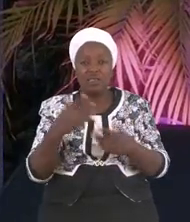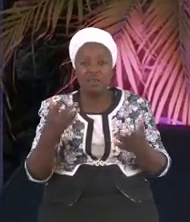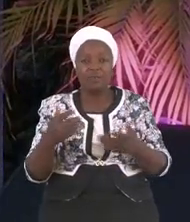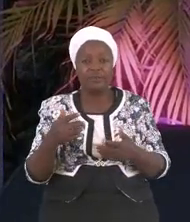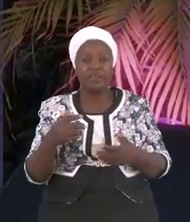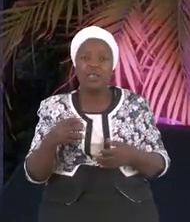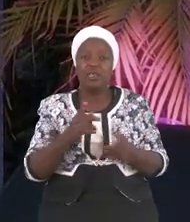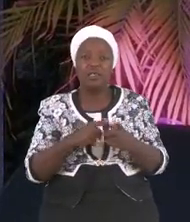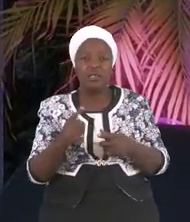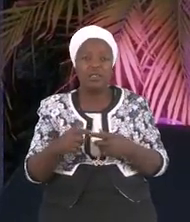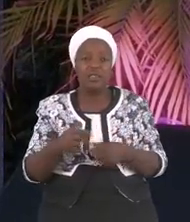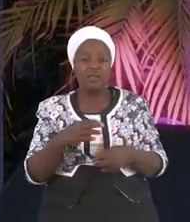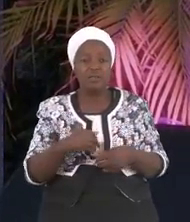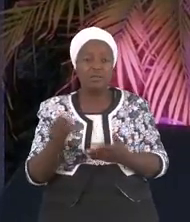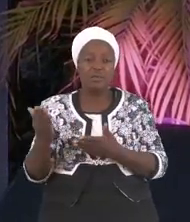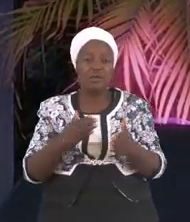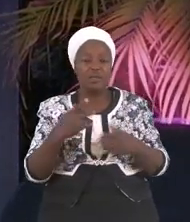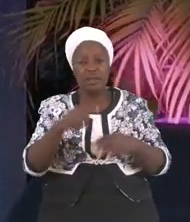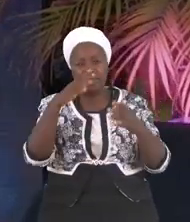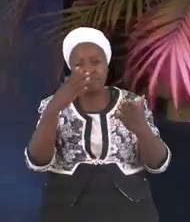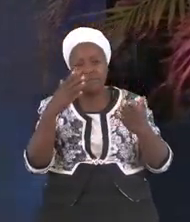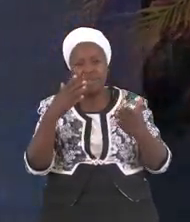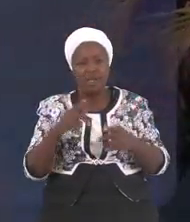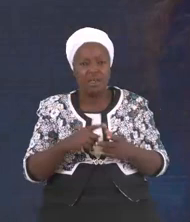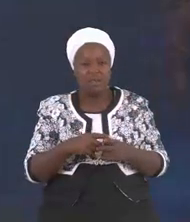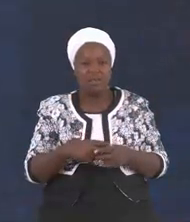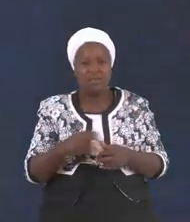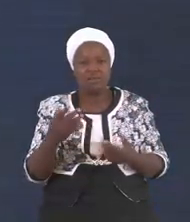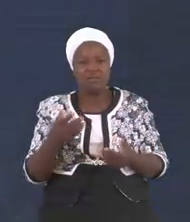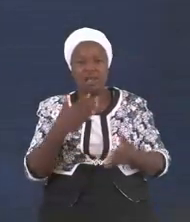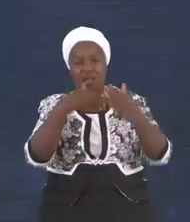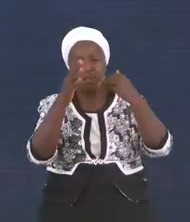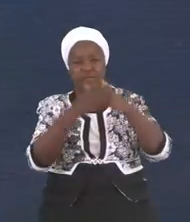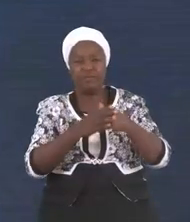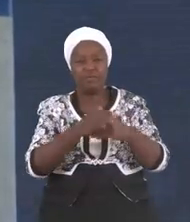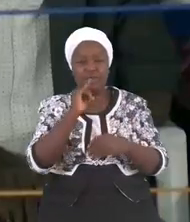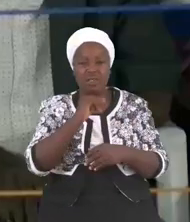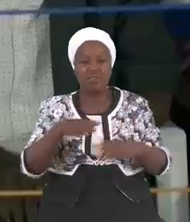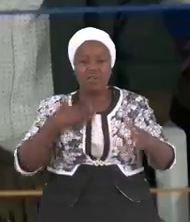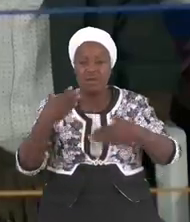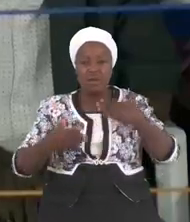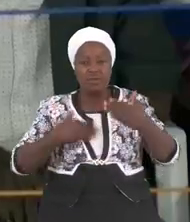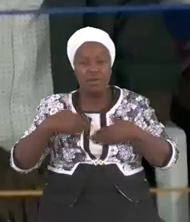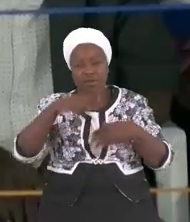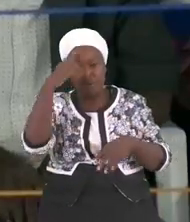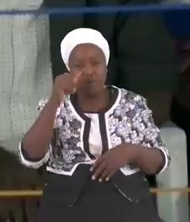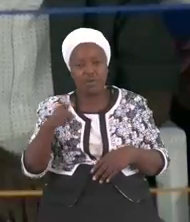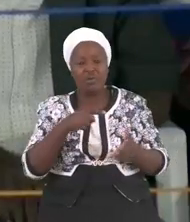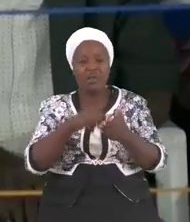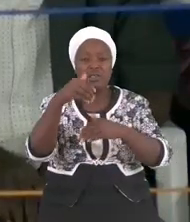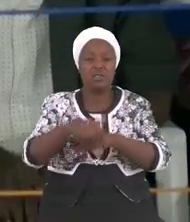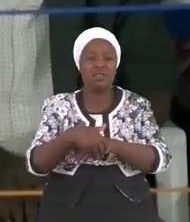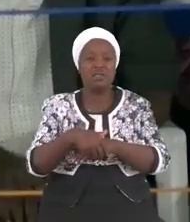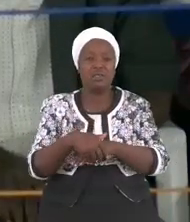calf, and kill it, and let us eat and be merry. Heaven is rejoicing because of you tonight.